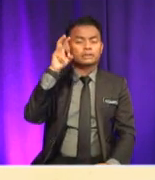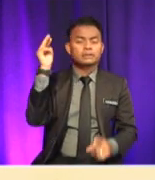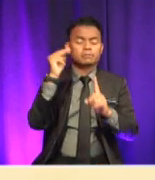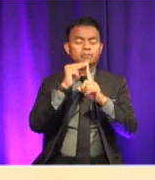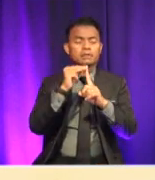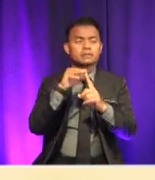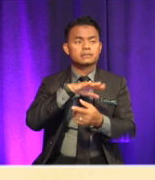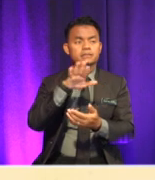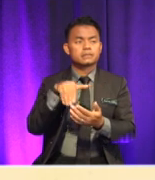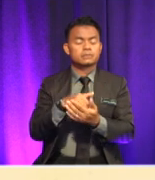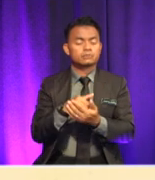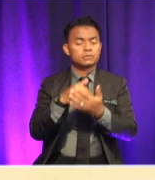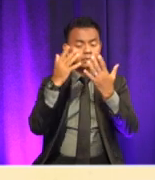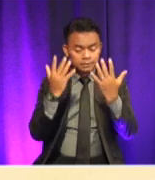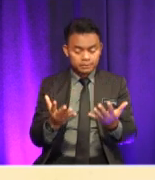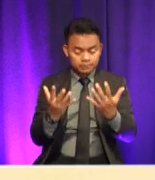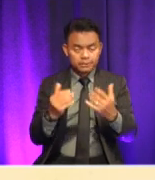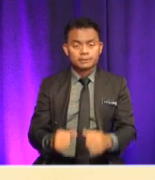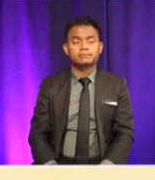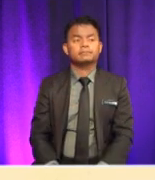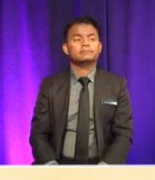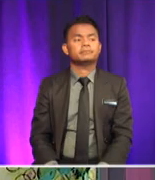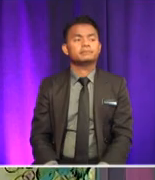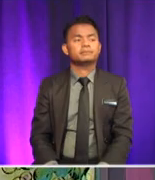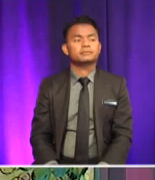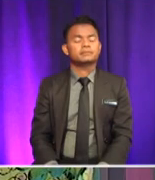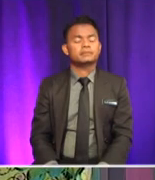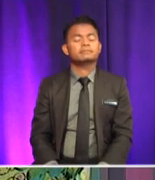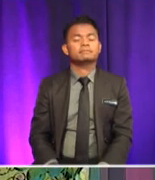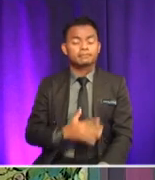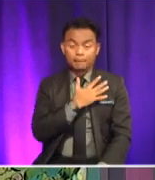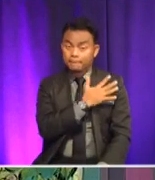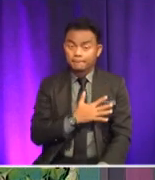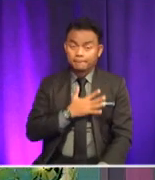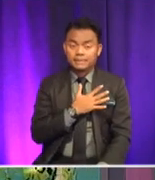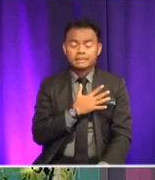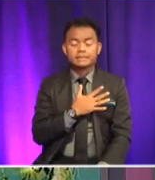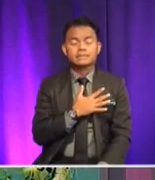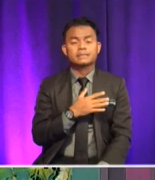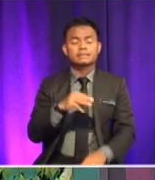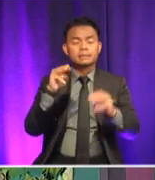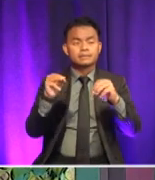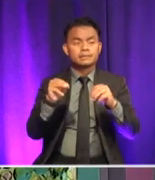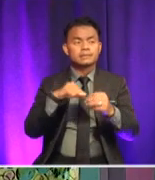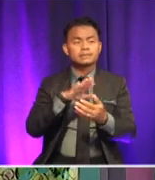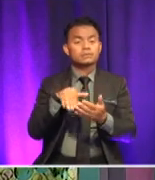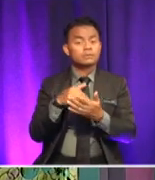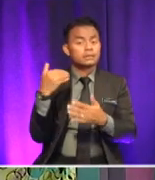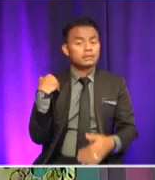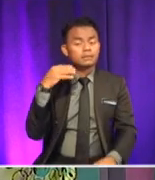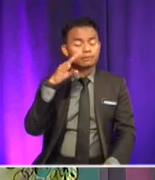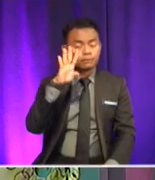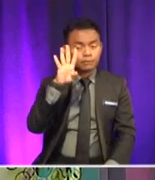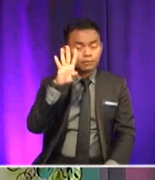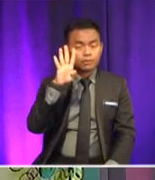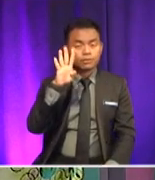questions holds a very heavy weightage. However, please, I would like to remind the students, there are four sets of questions,